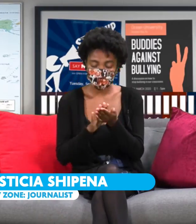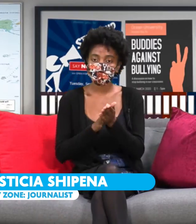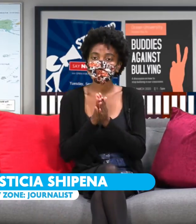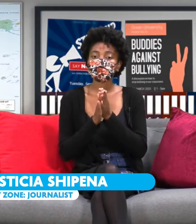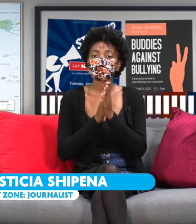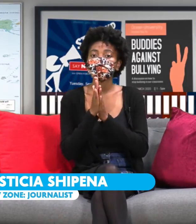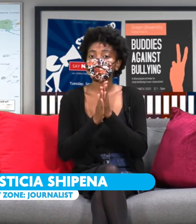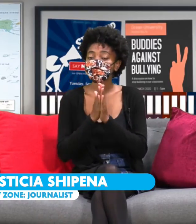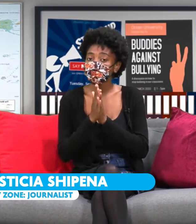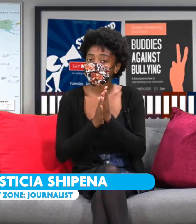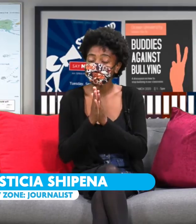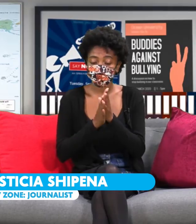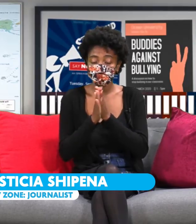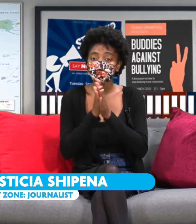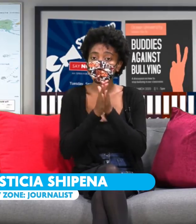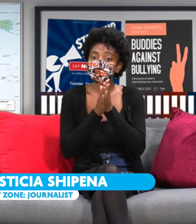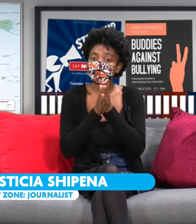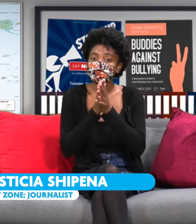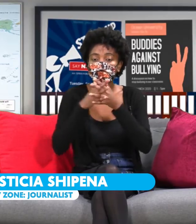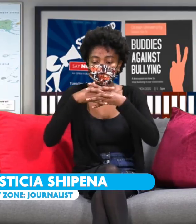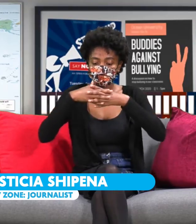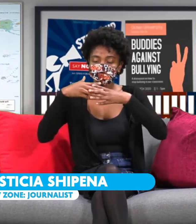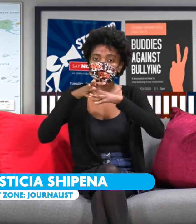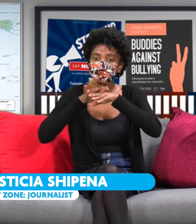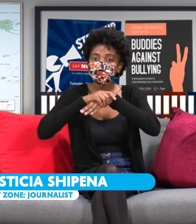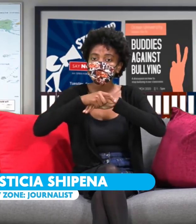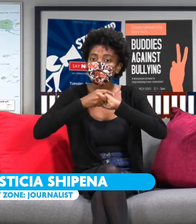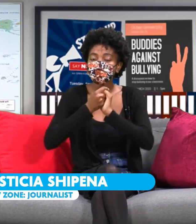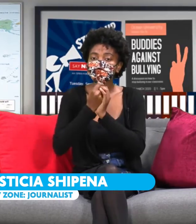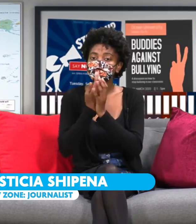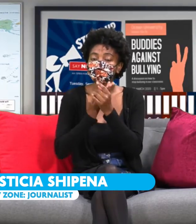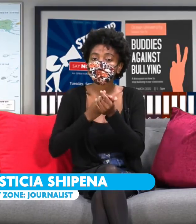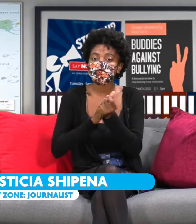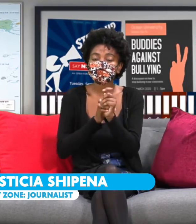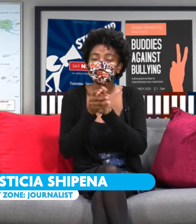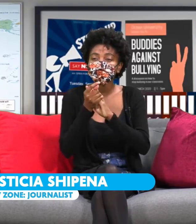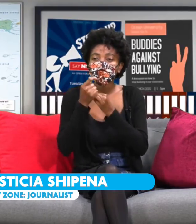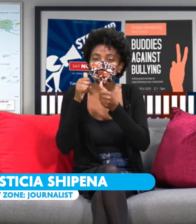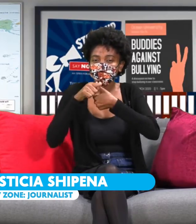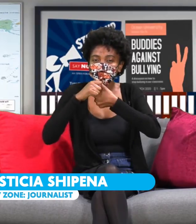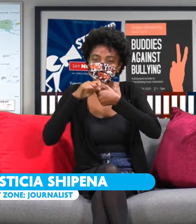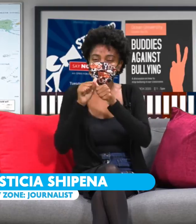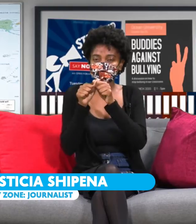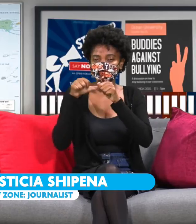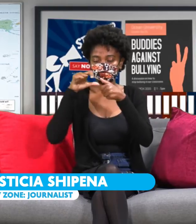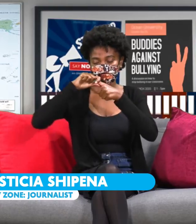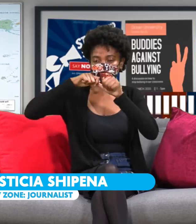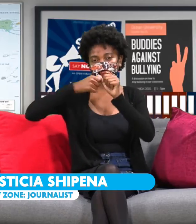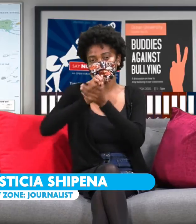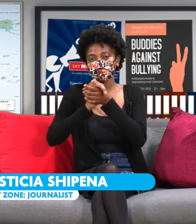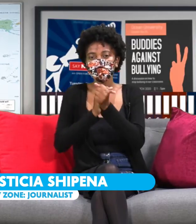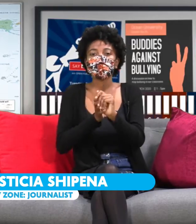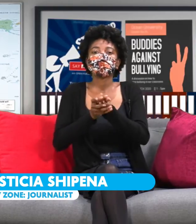such thing as enough sanitizing so make sure you rub it in between your fingers on top of your hands and make sure you don't forget your